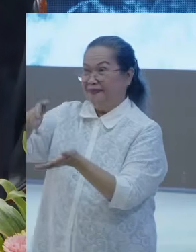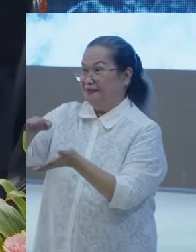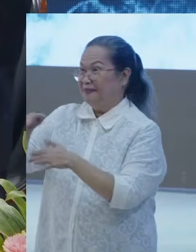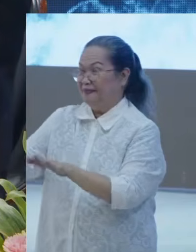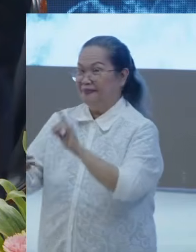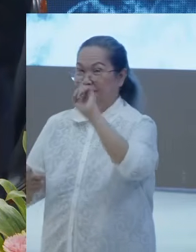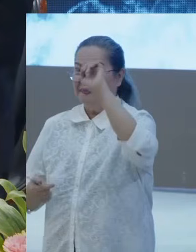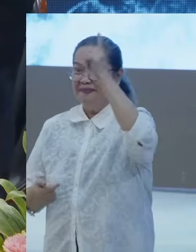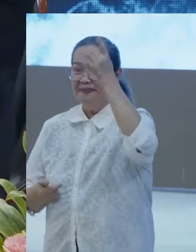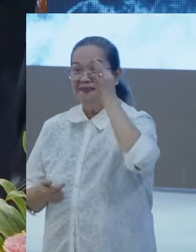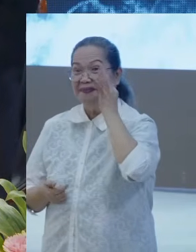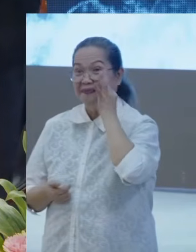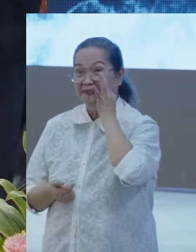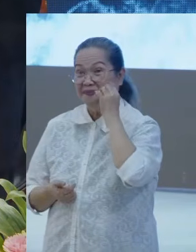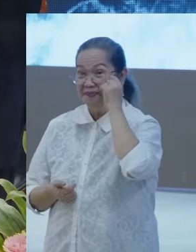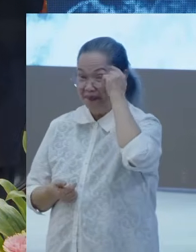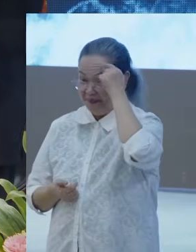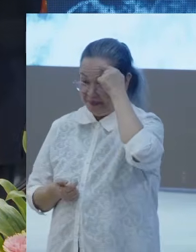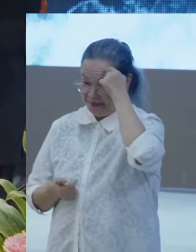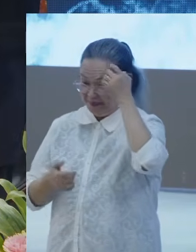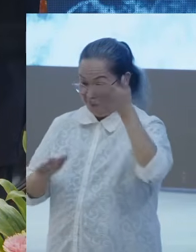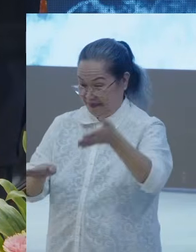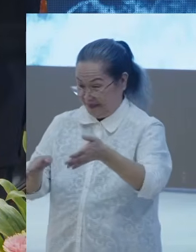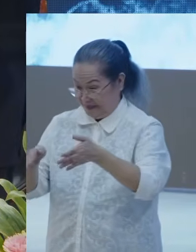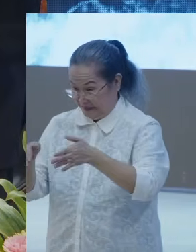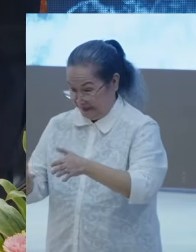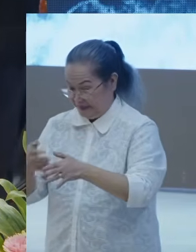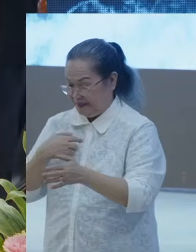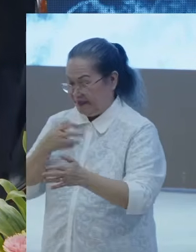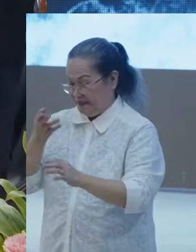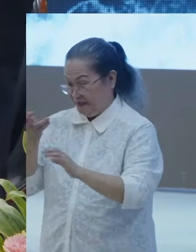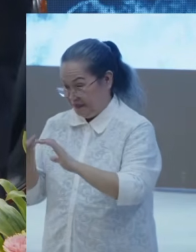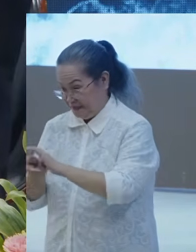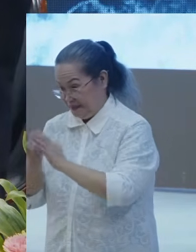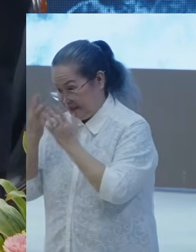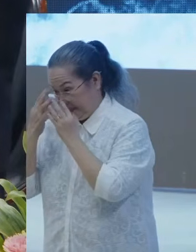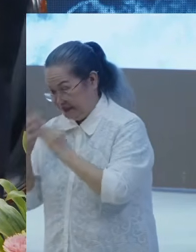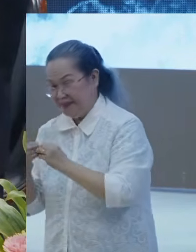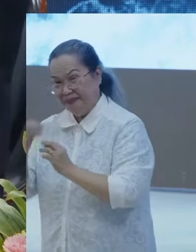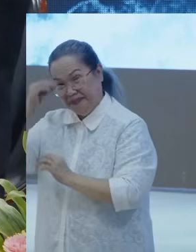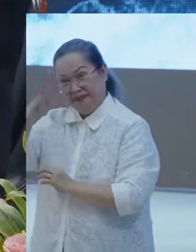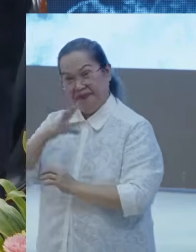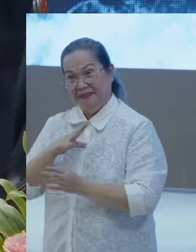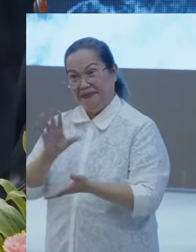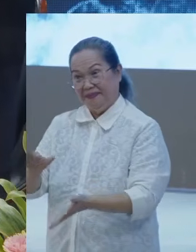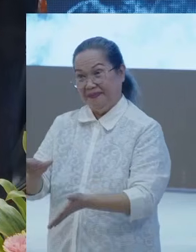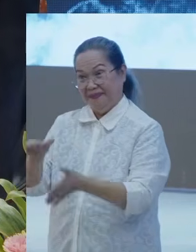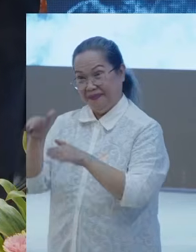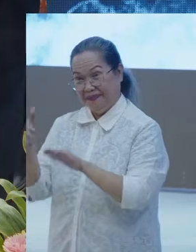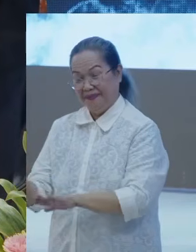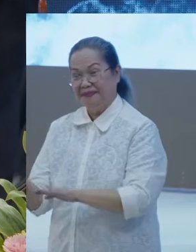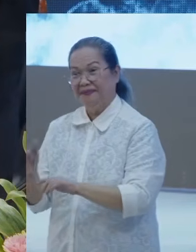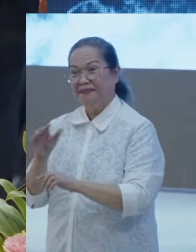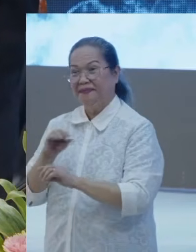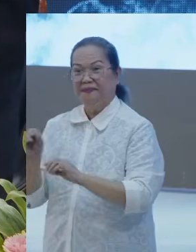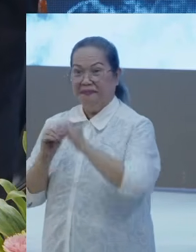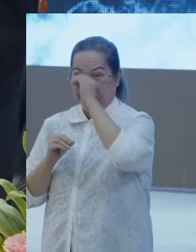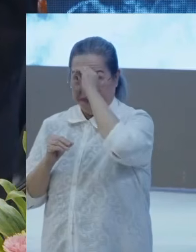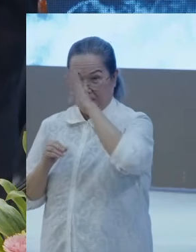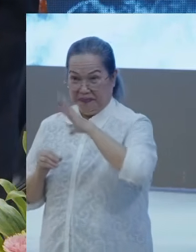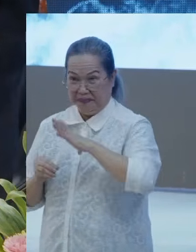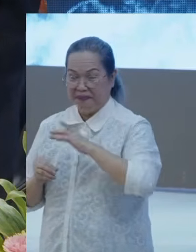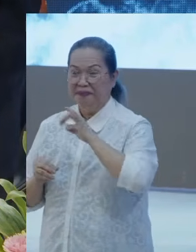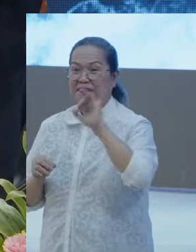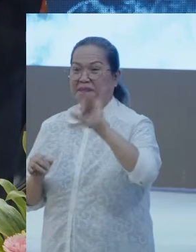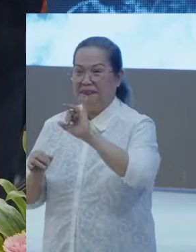first fruits of those who have fallen asleep. For as by a man came death, and by a man has come also